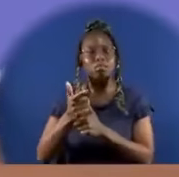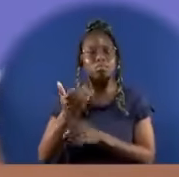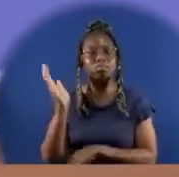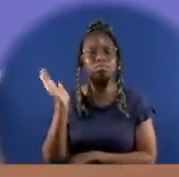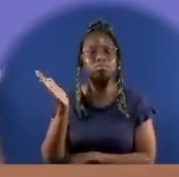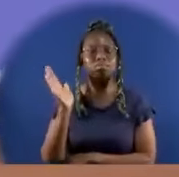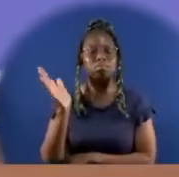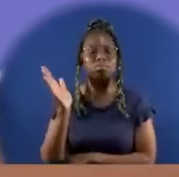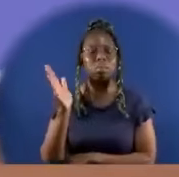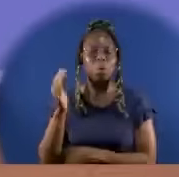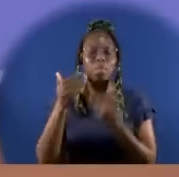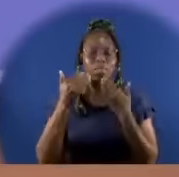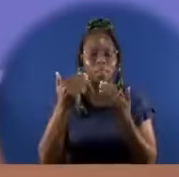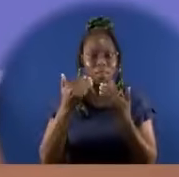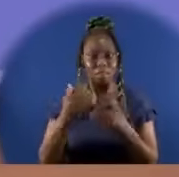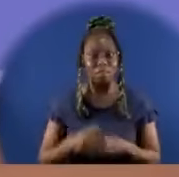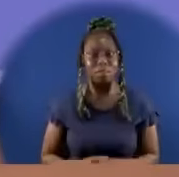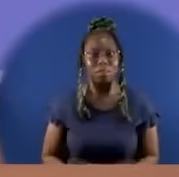of God. And